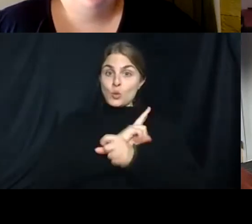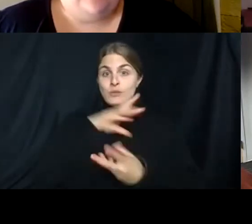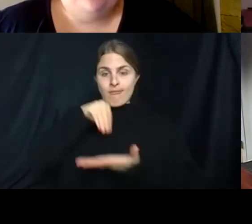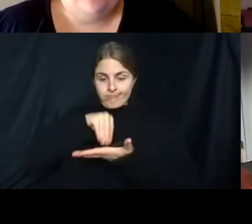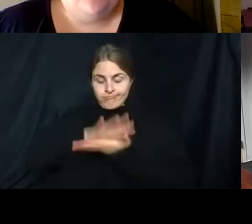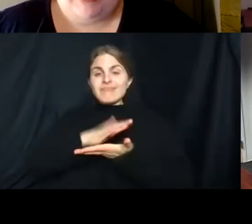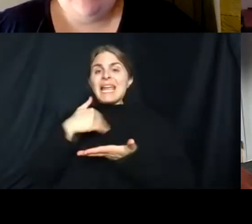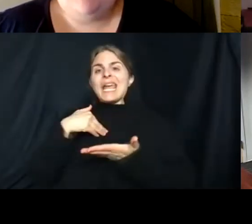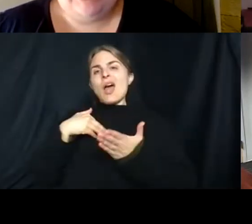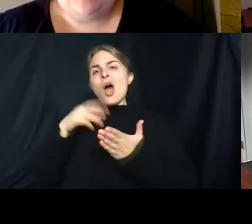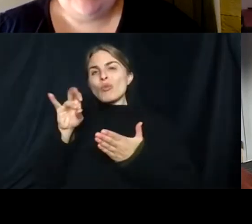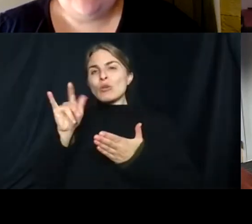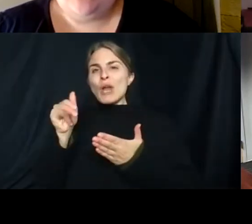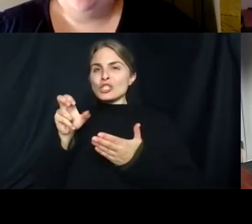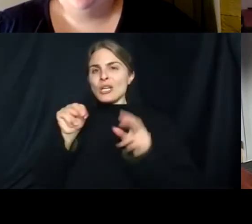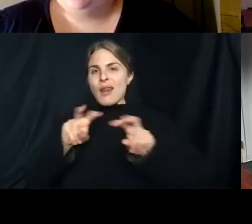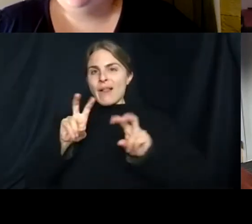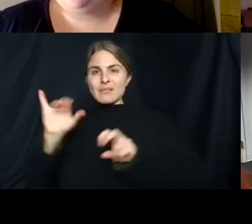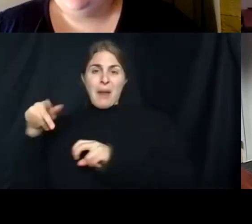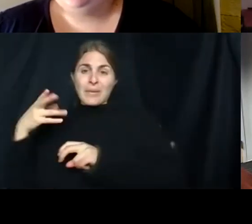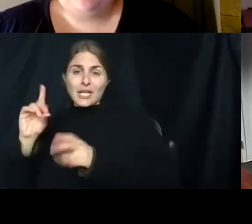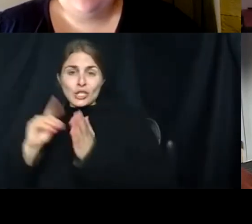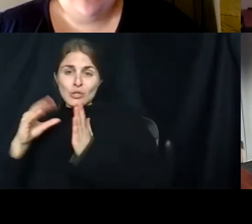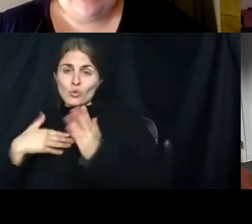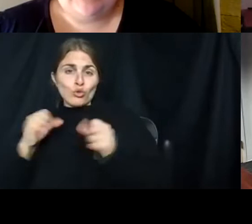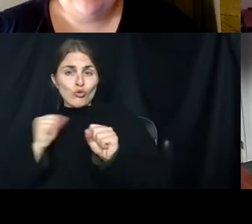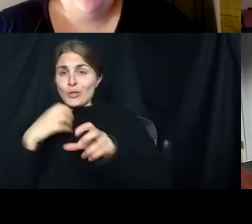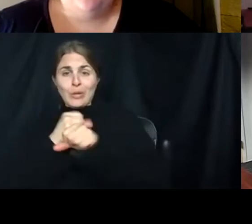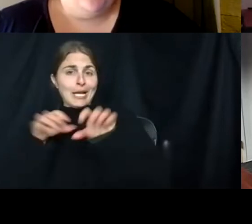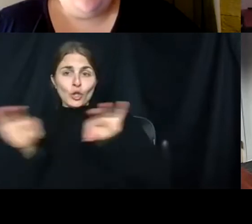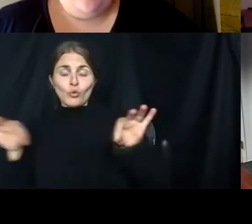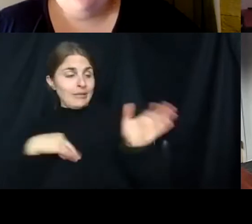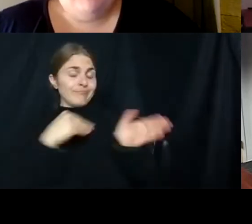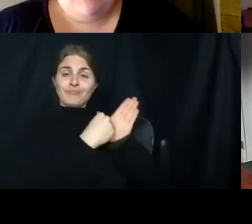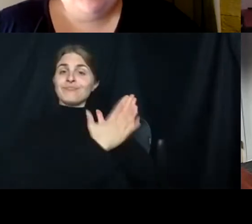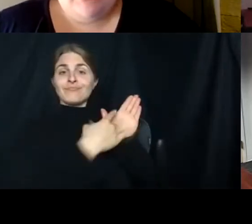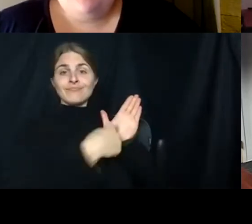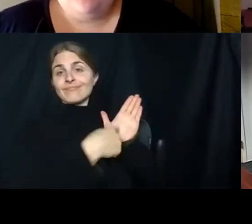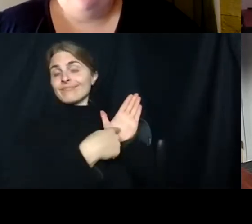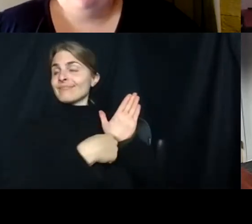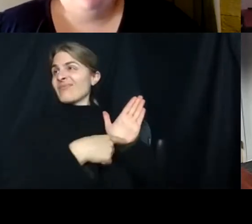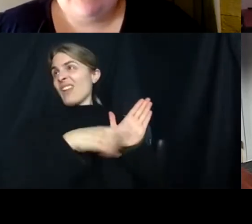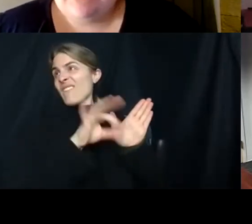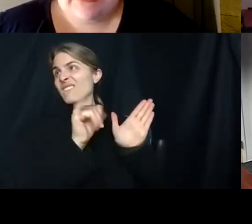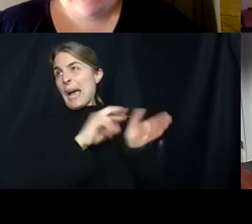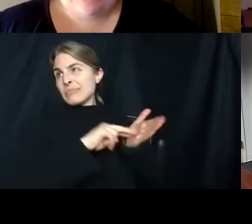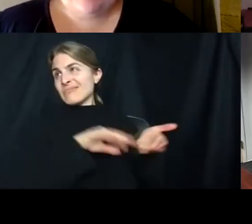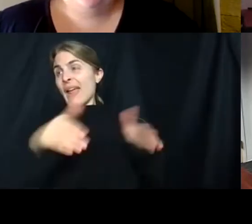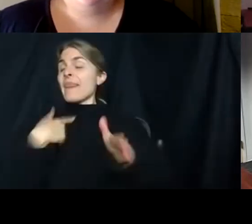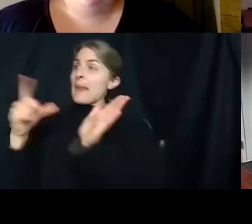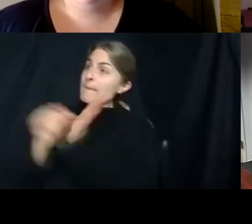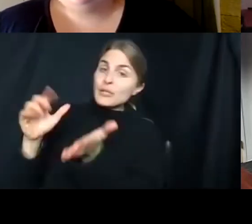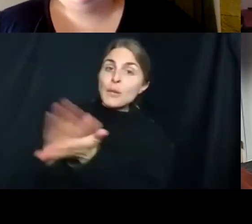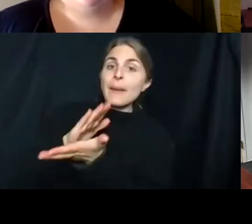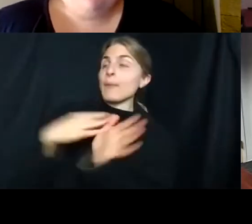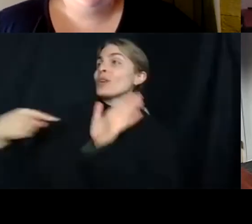regression analysis by some PhD student who's trying to get a degree. And then they publish a paper, and then everybody's like, see, this is